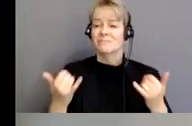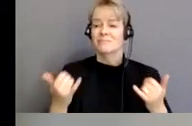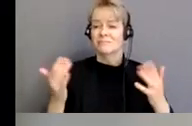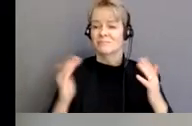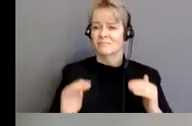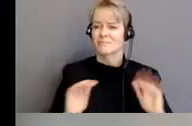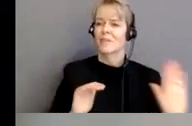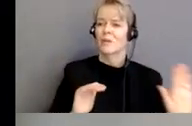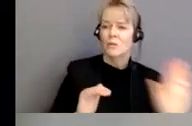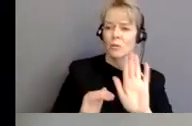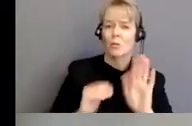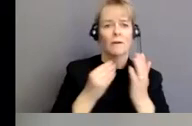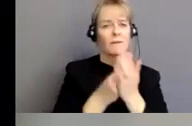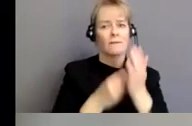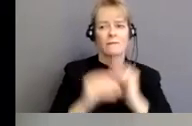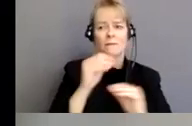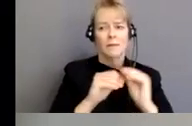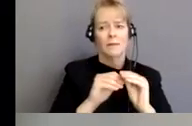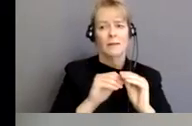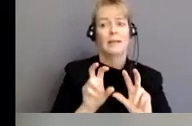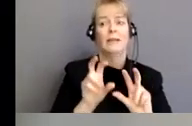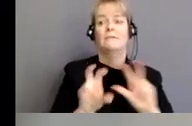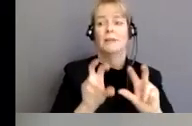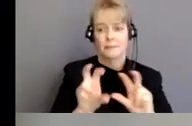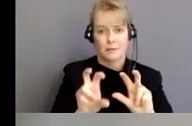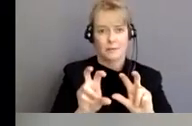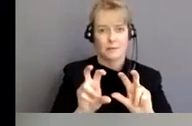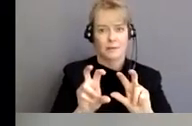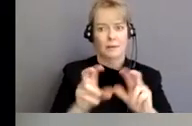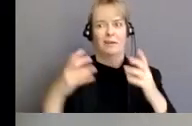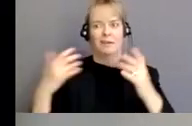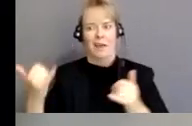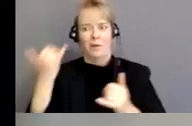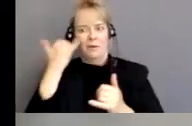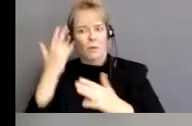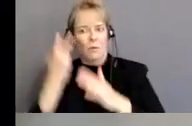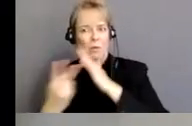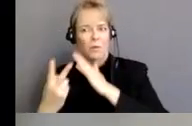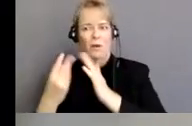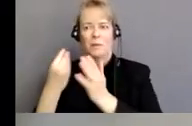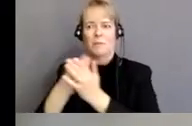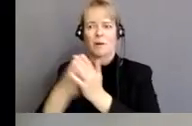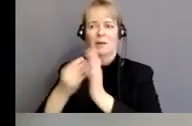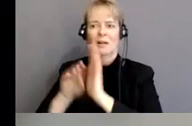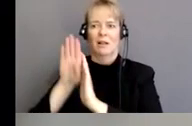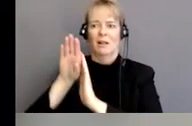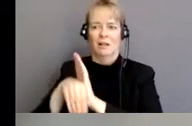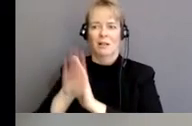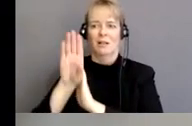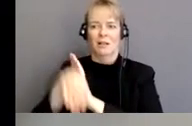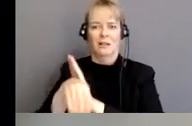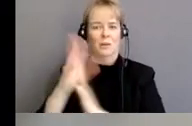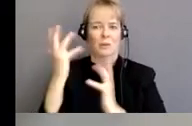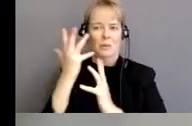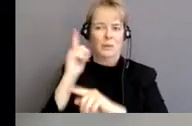your investments and what happens during a volatile market. And certainly at the period of COVID-19, you know, you saw